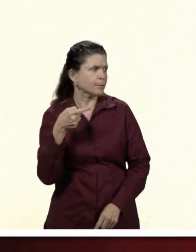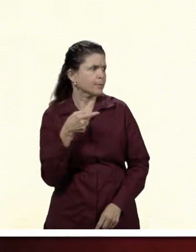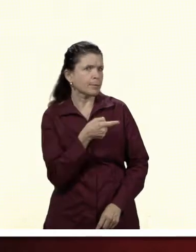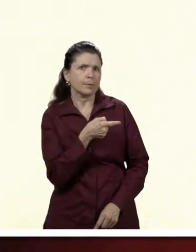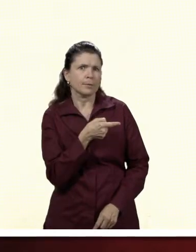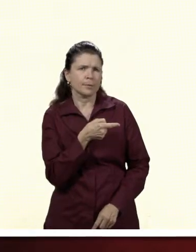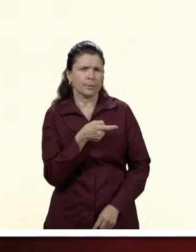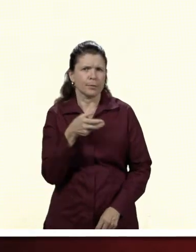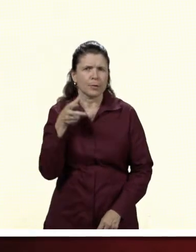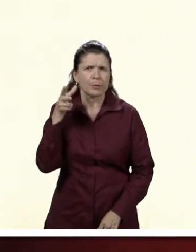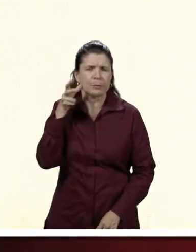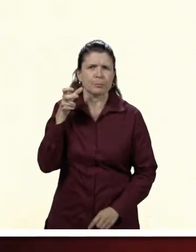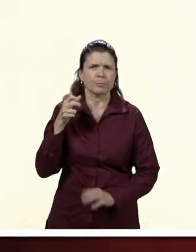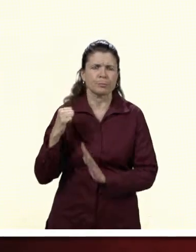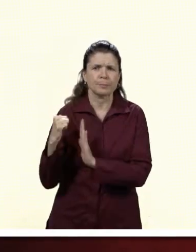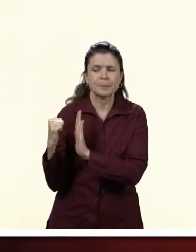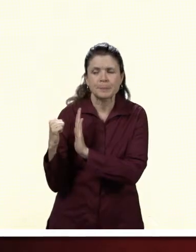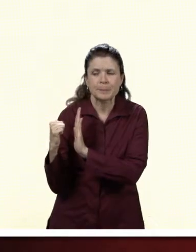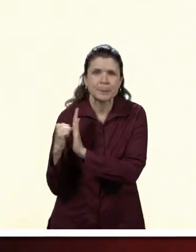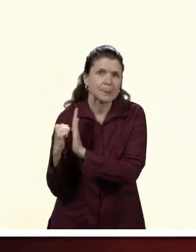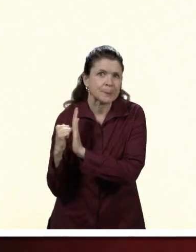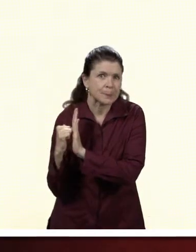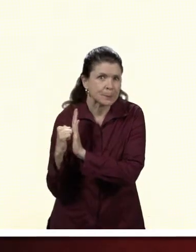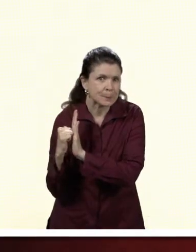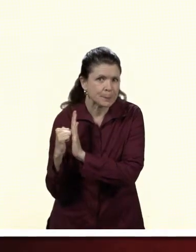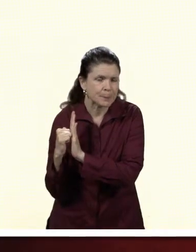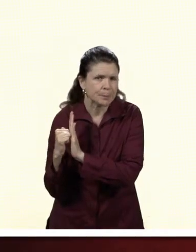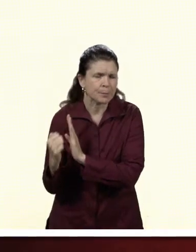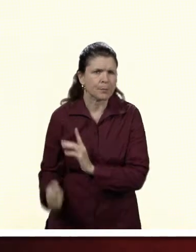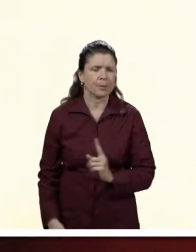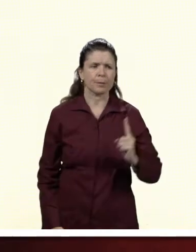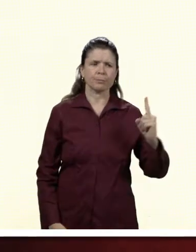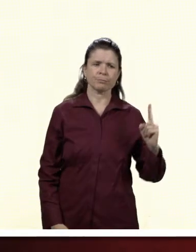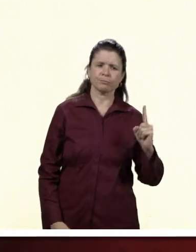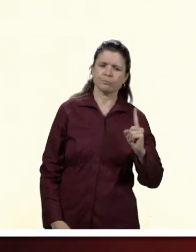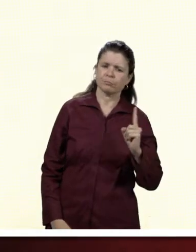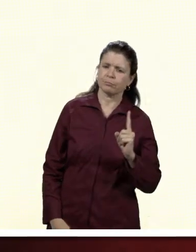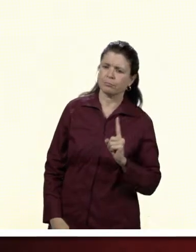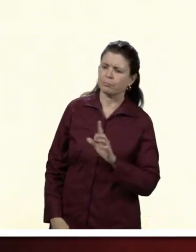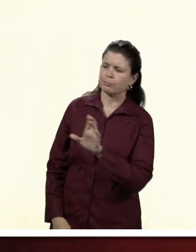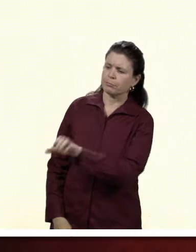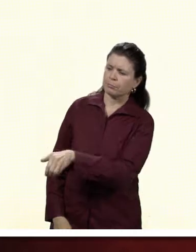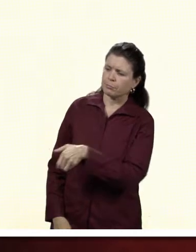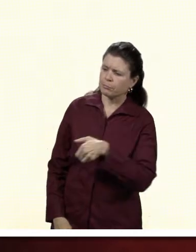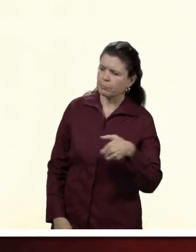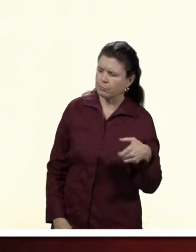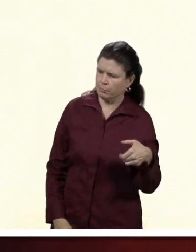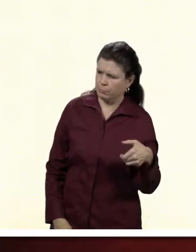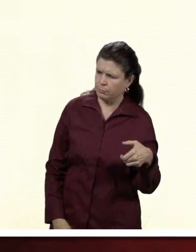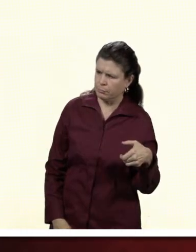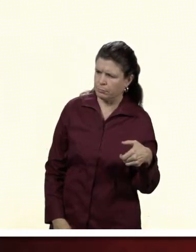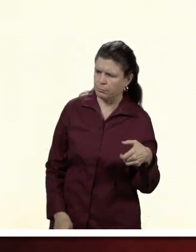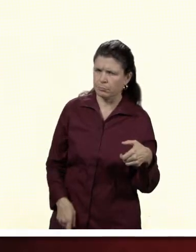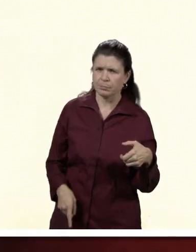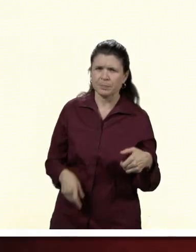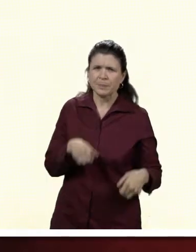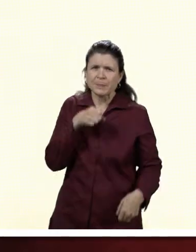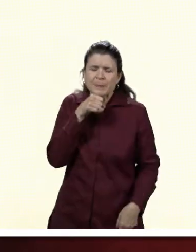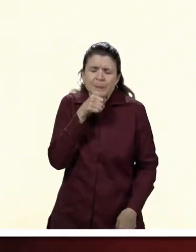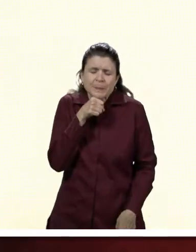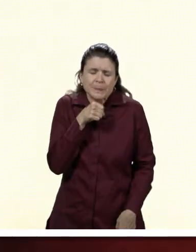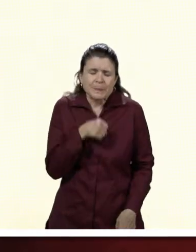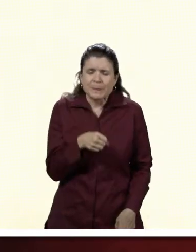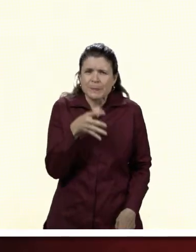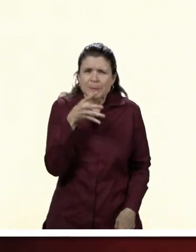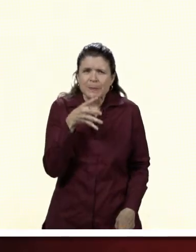At that moment, Mr. Cream heard a quiet little knock at the front door. He opened it, and there stood an old